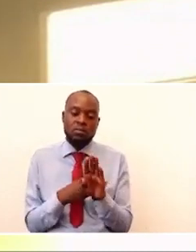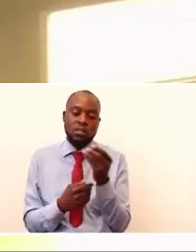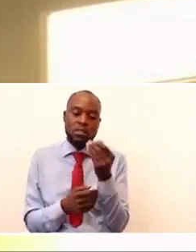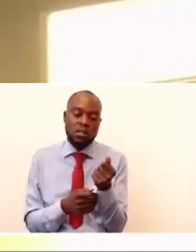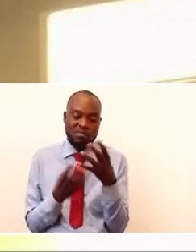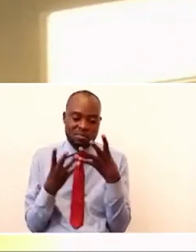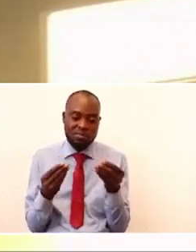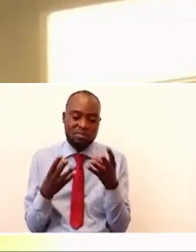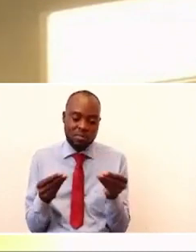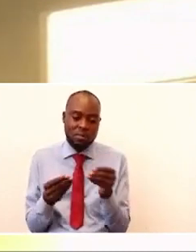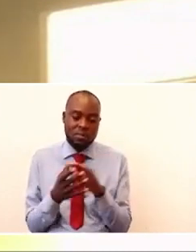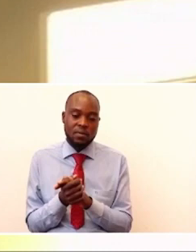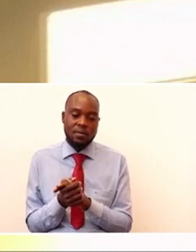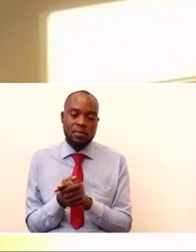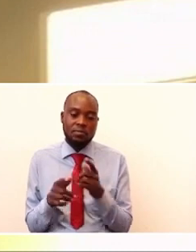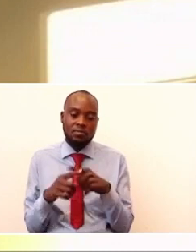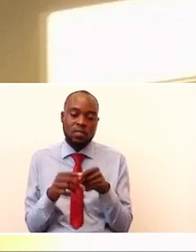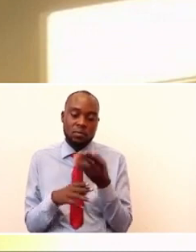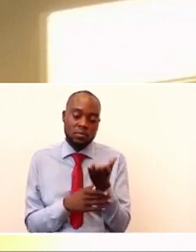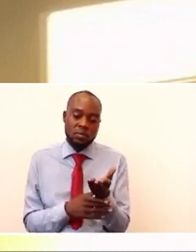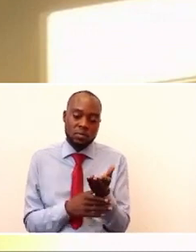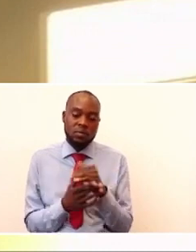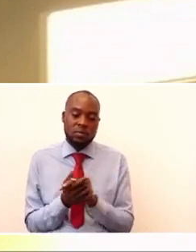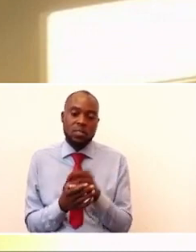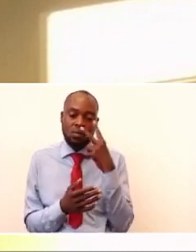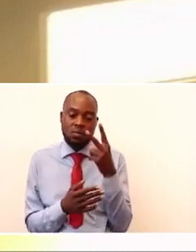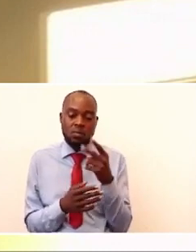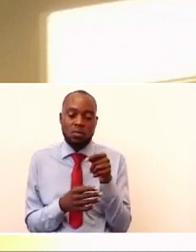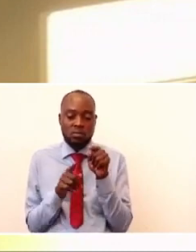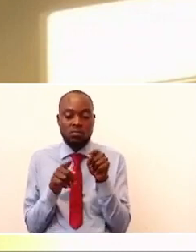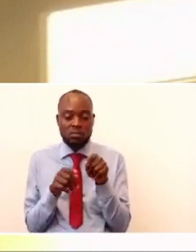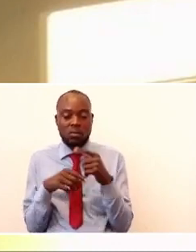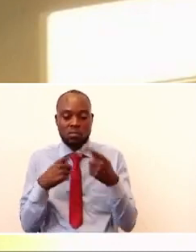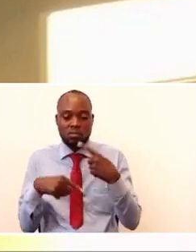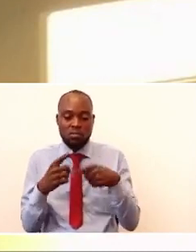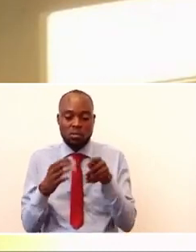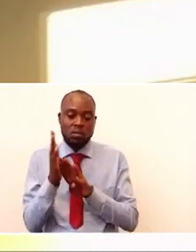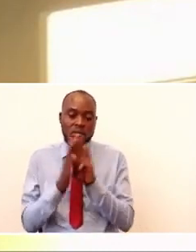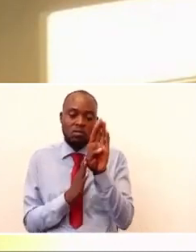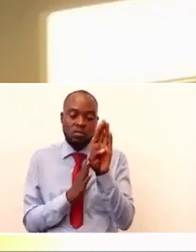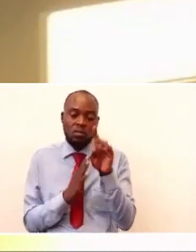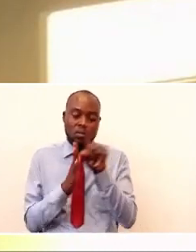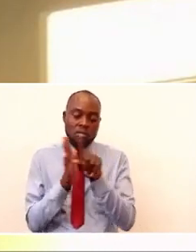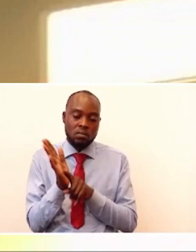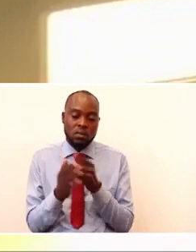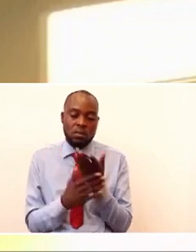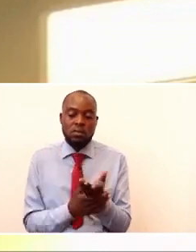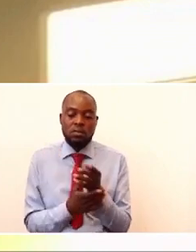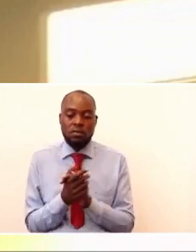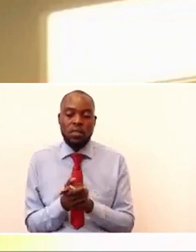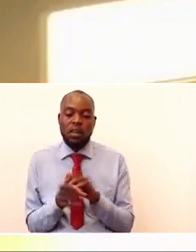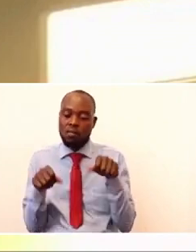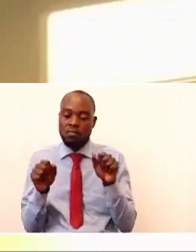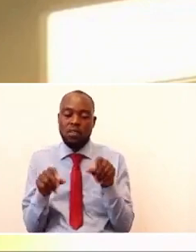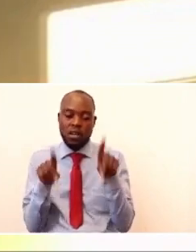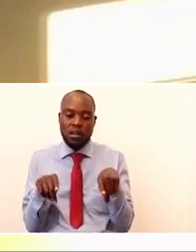money, and that comes from development. So at the same time, what's essential is to continue the development policies that allow people to get